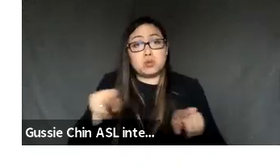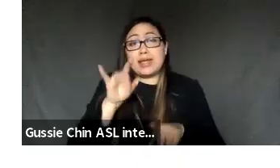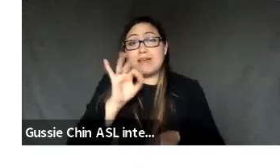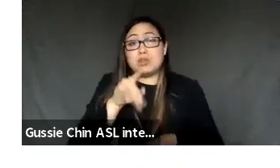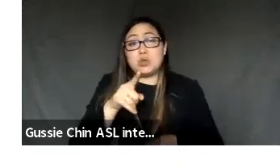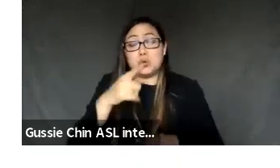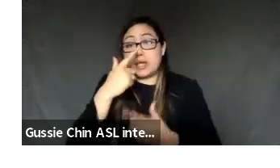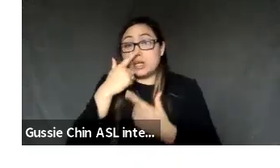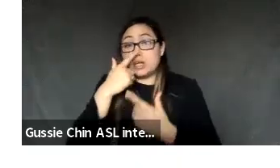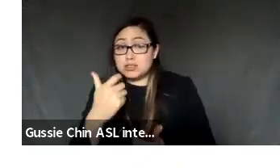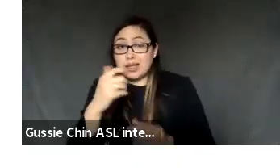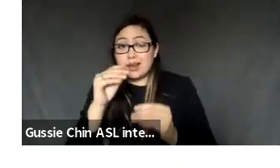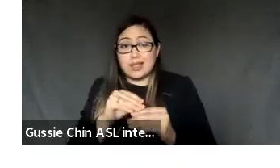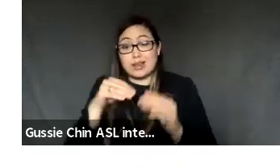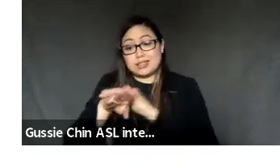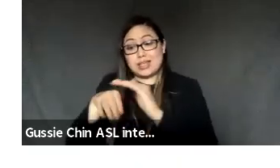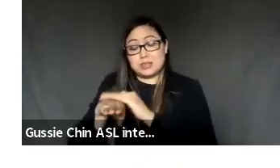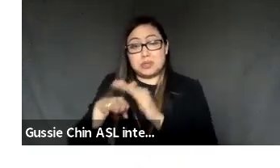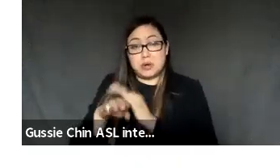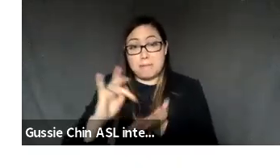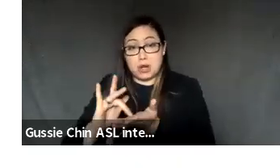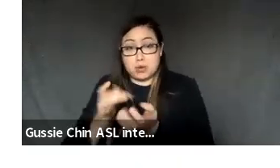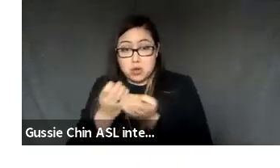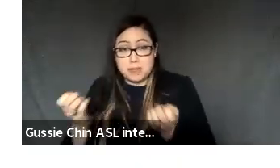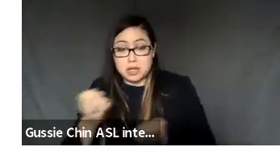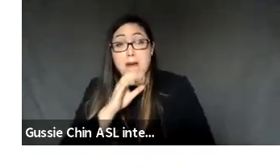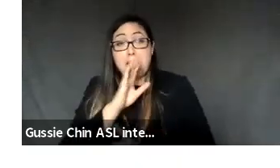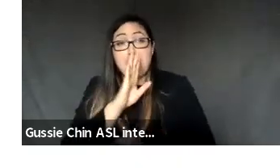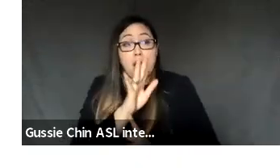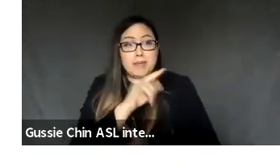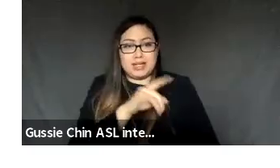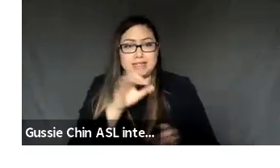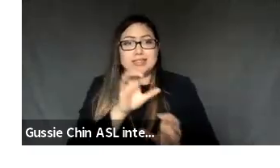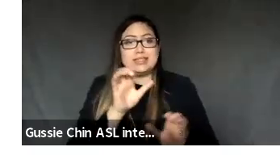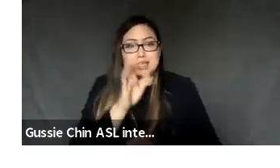Bobby actually did a webinar for us, and it will be in on